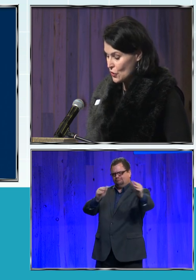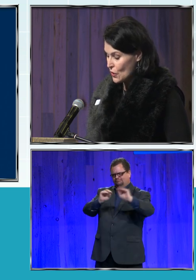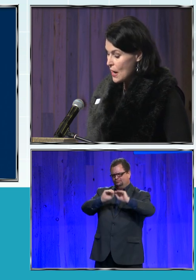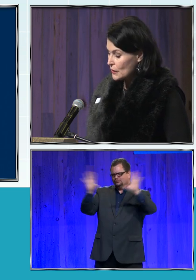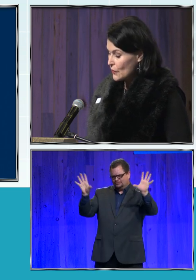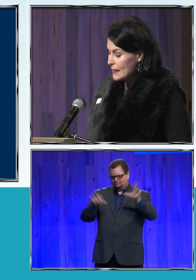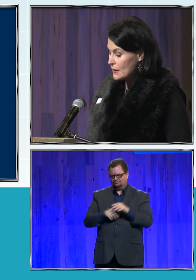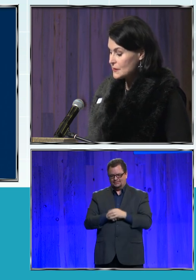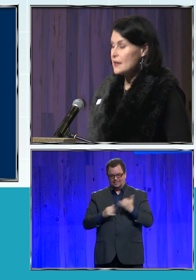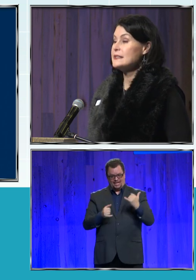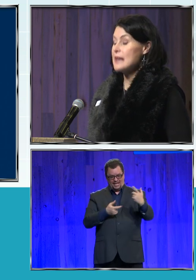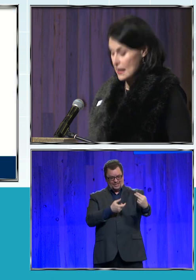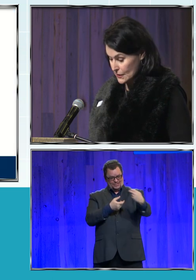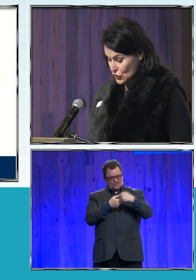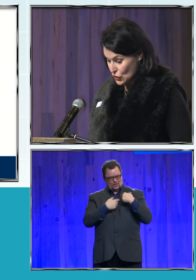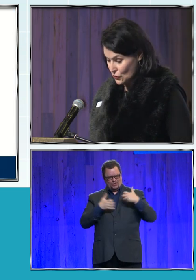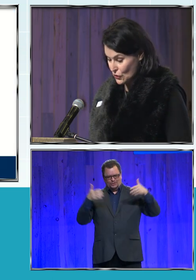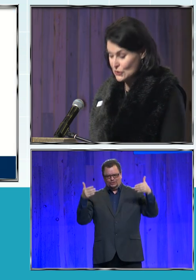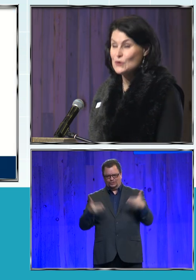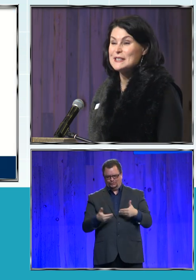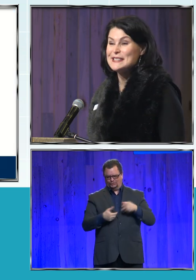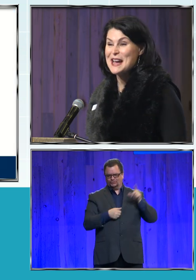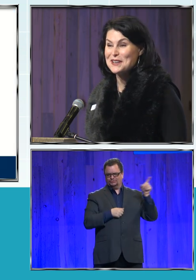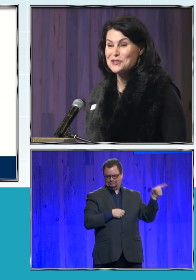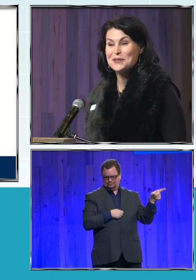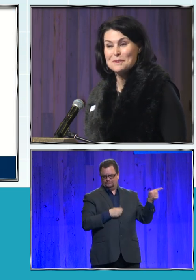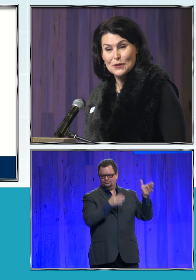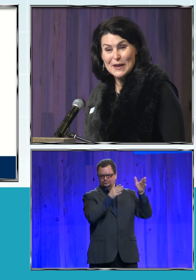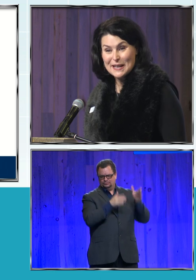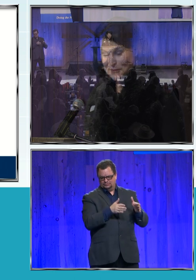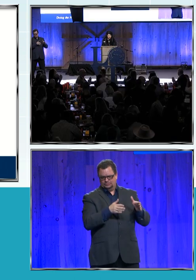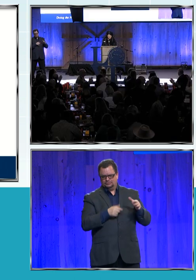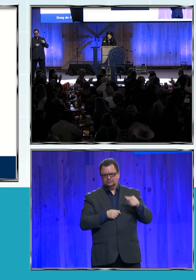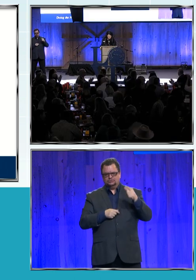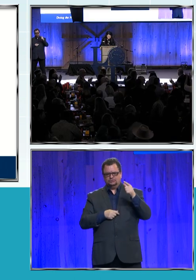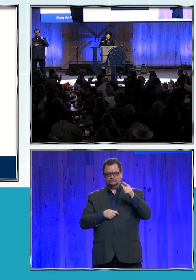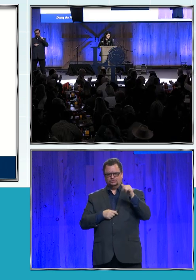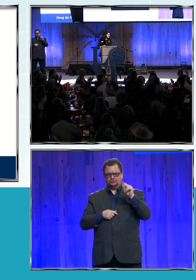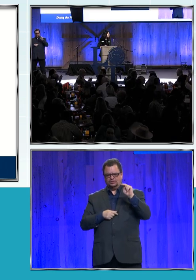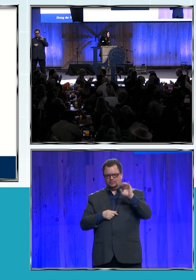Commissioner Lohinos Gonzalez Jr. to the stage. Lohinos?